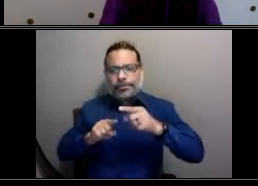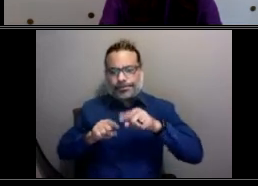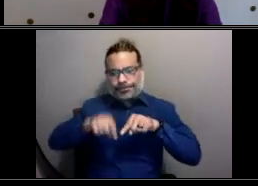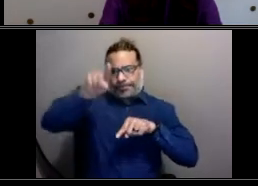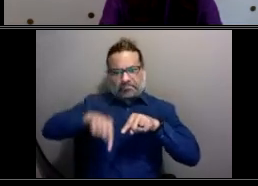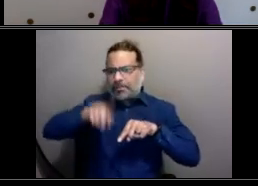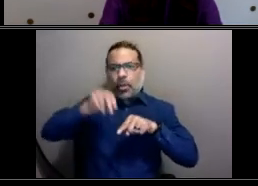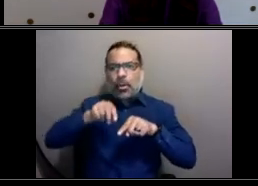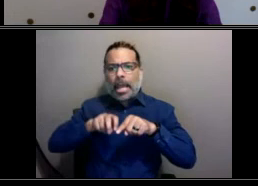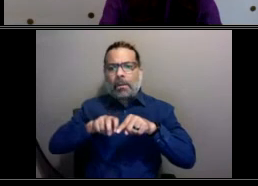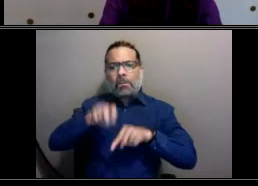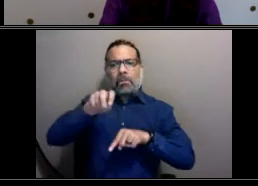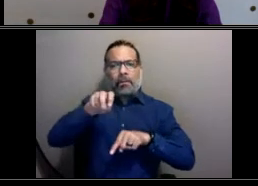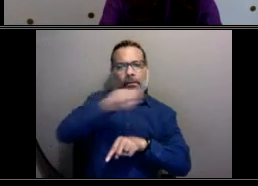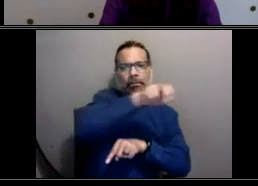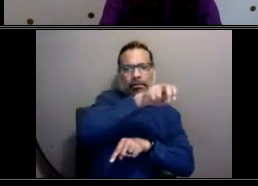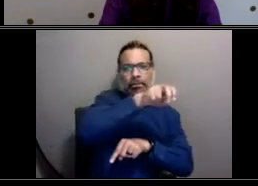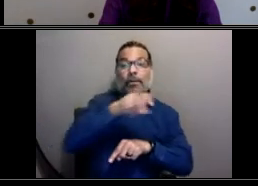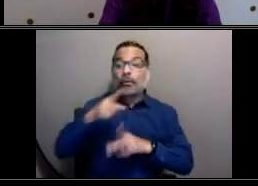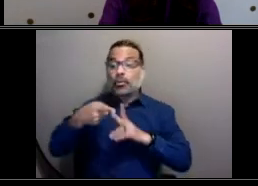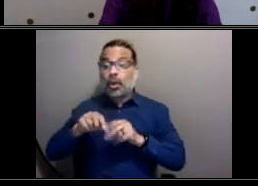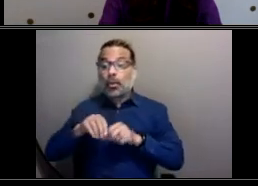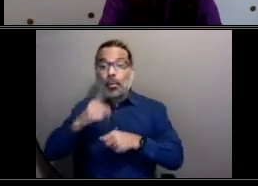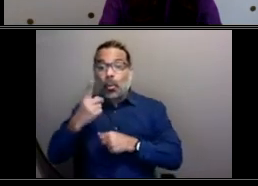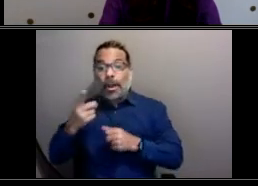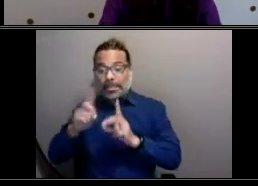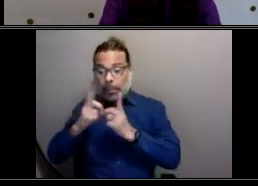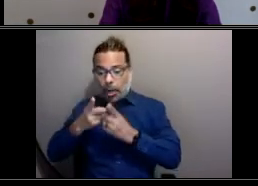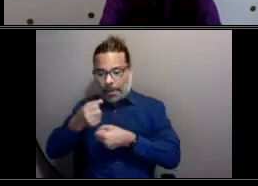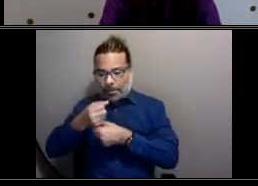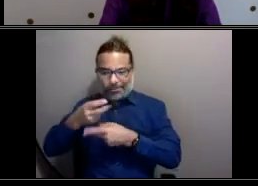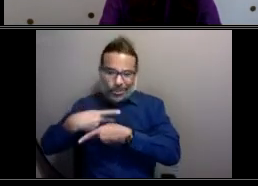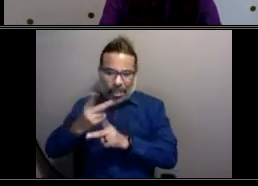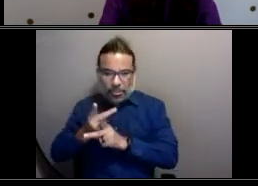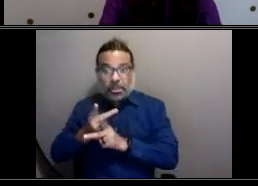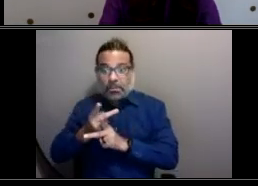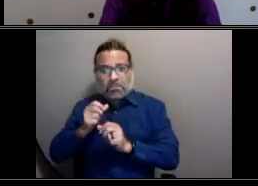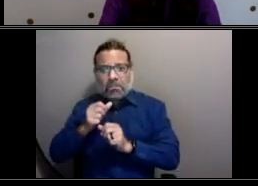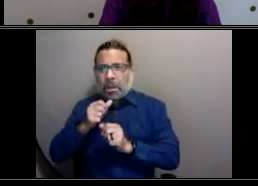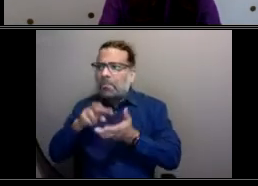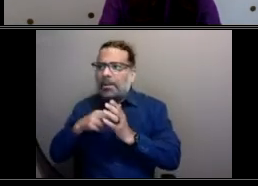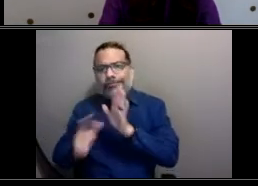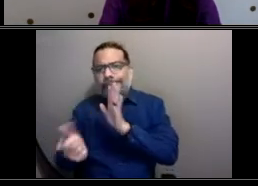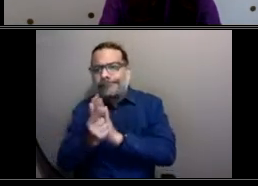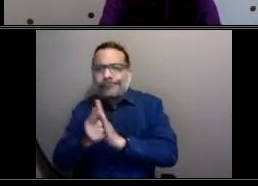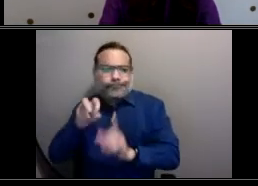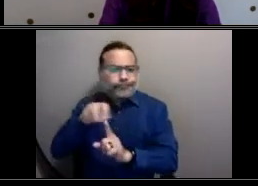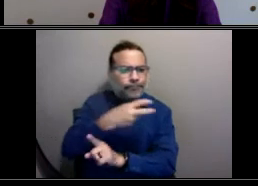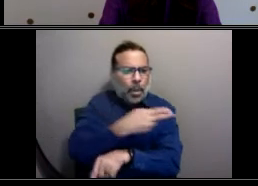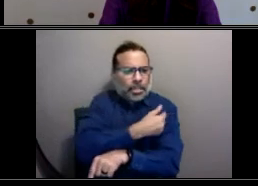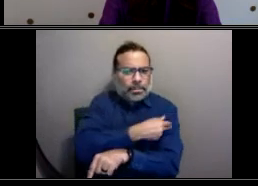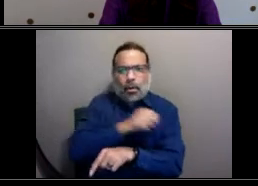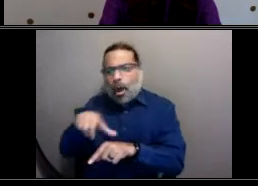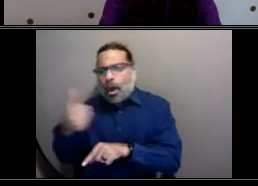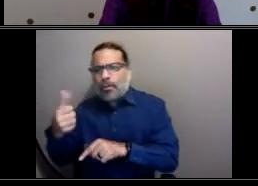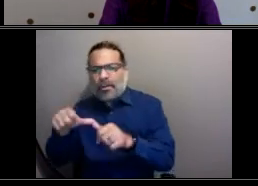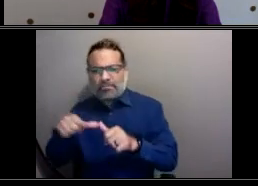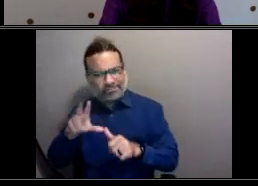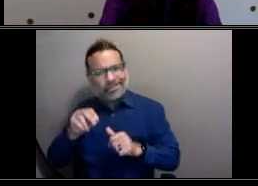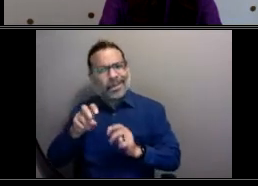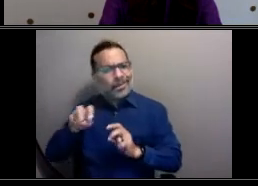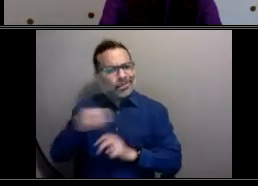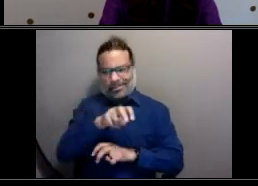sideways. So just because you start off in production doesn't mean you can't work in a hospital capacity, doesn't mean you can't work in other areas as well. So,